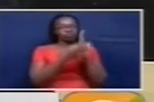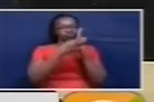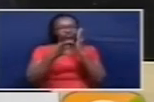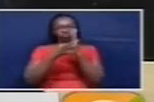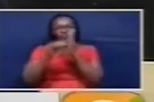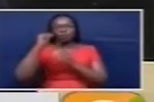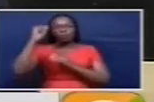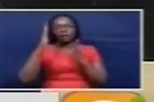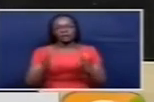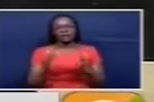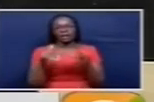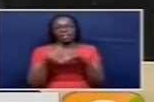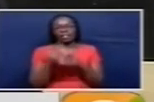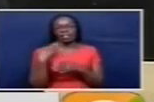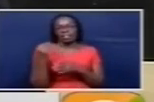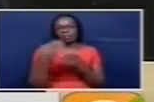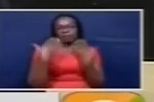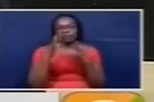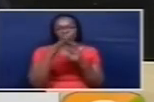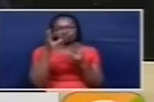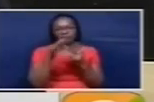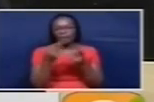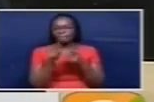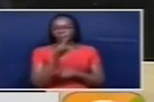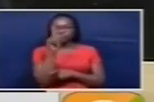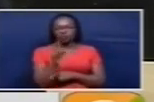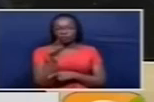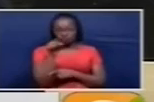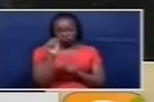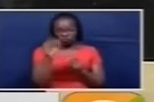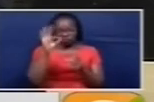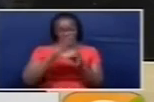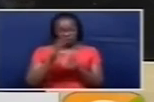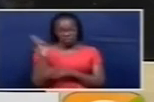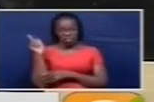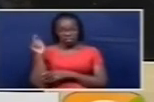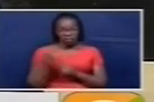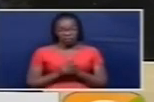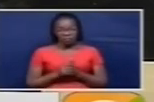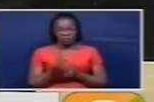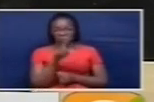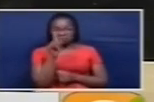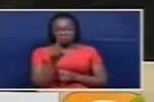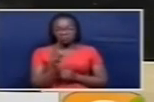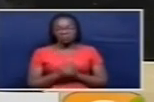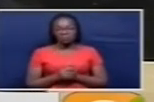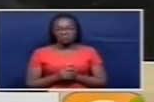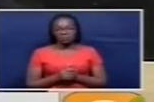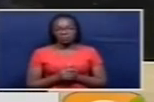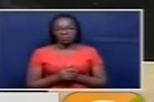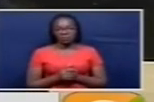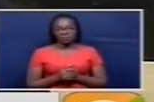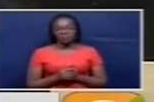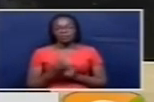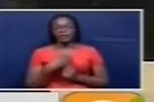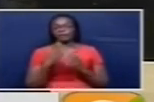just concluded party primaries. But the question is, would you vote for them? And indeed, will you vote for them come the August 8th polls? My